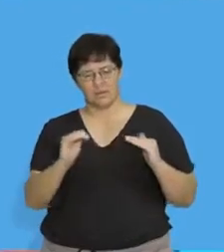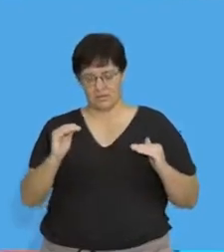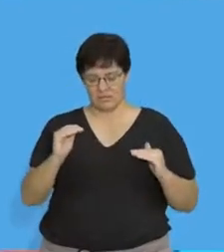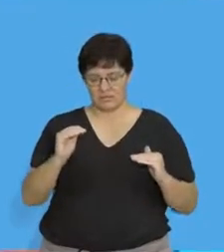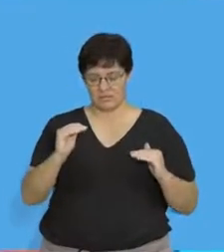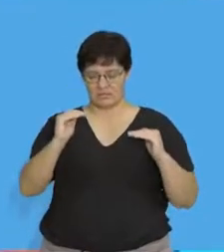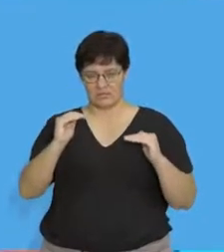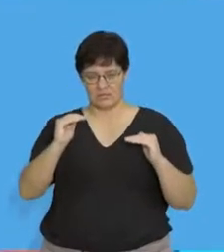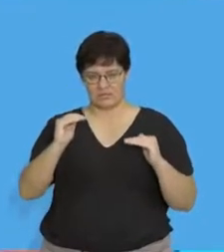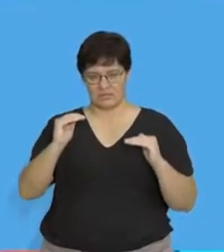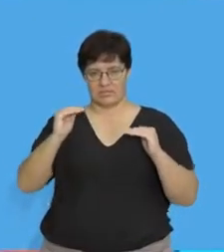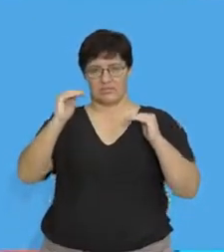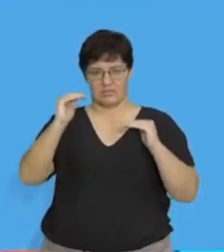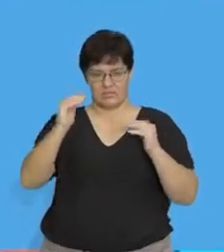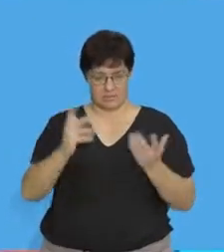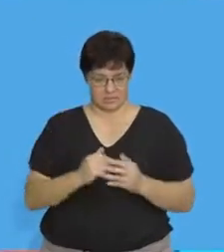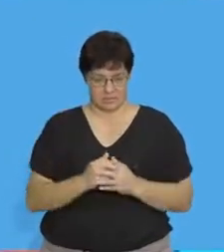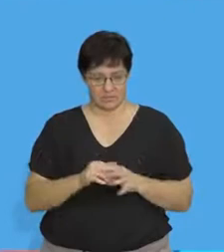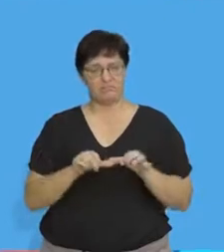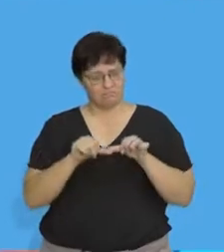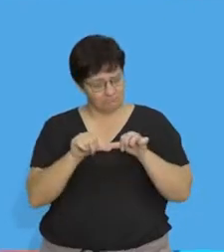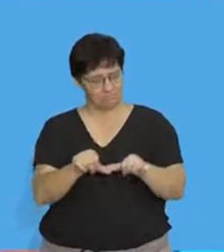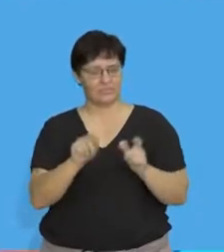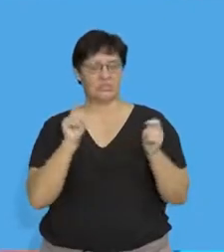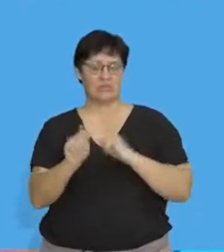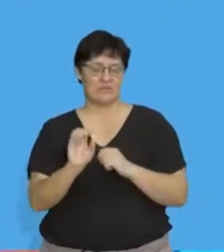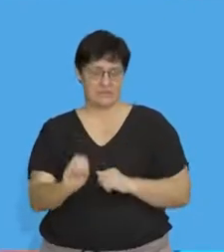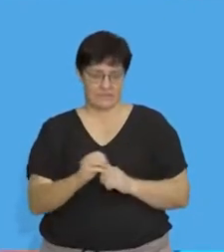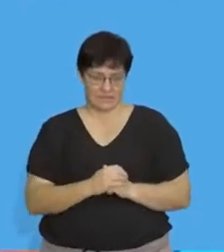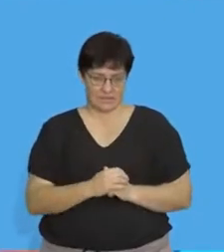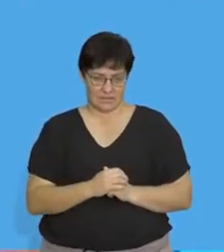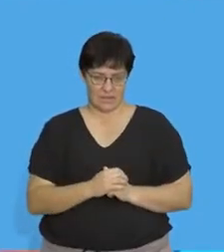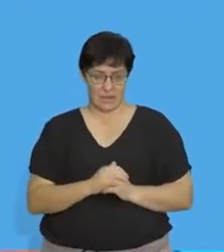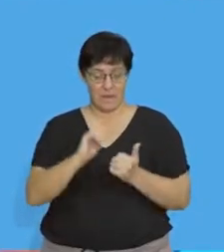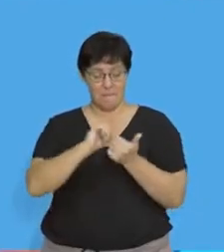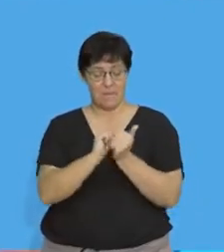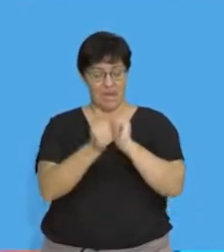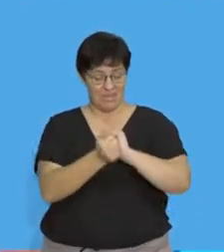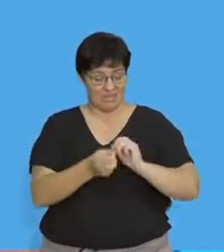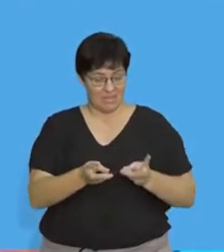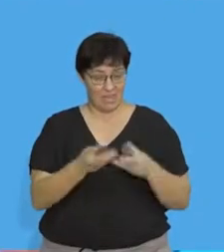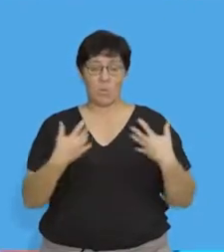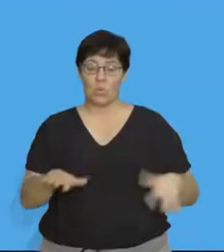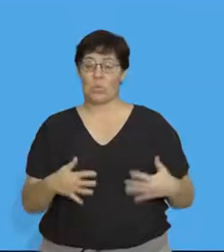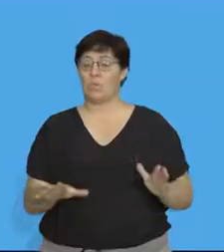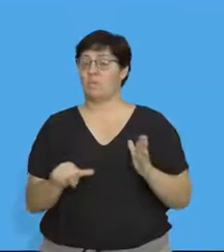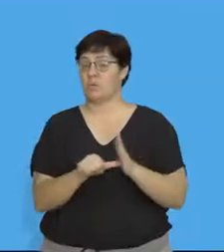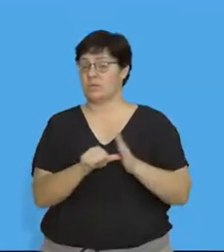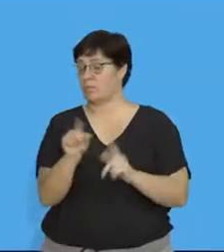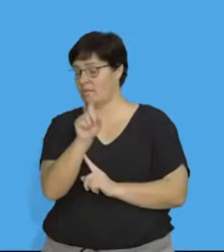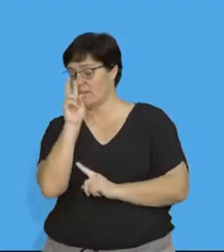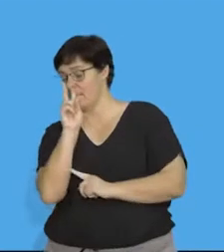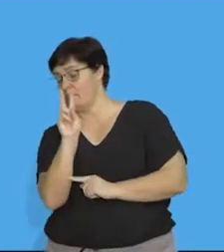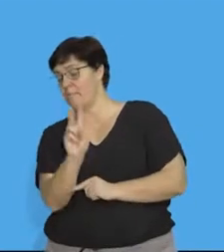consistent change. And what's important mathematically here is that if we recognize that